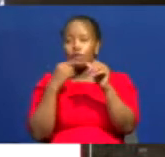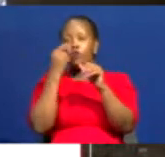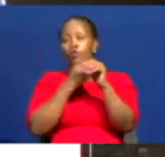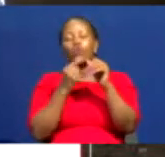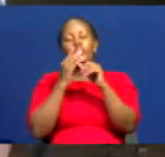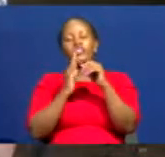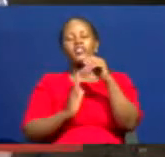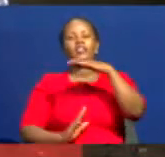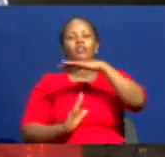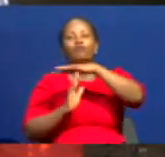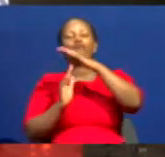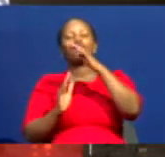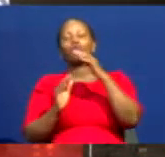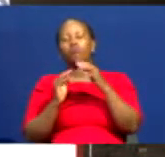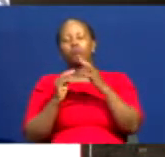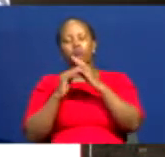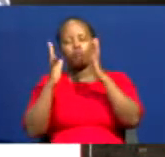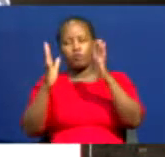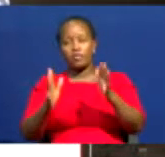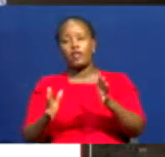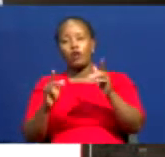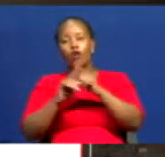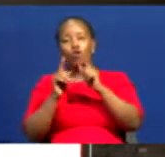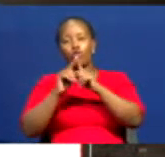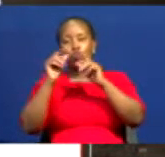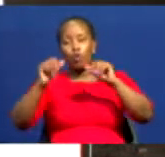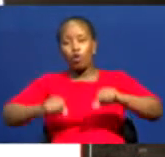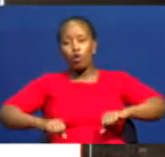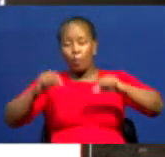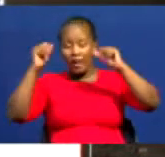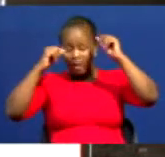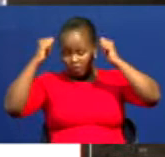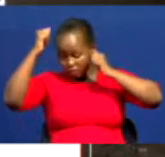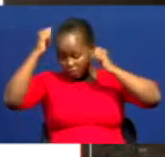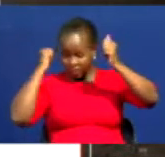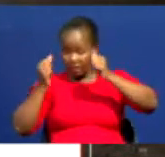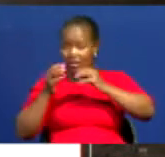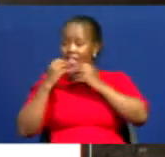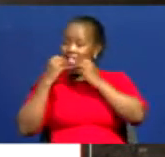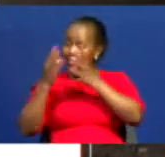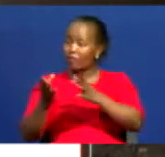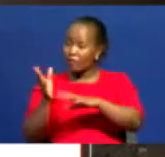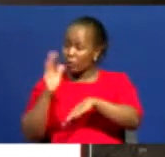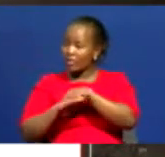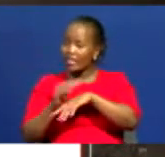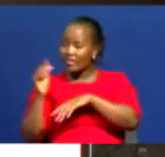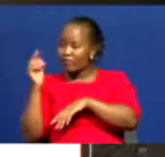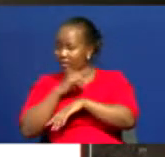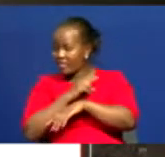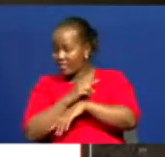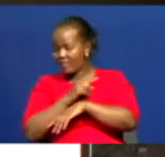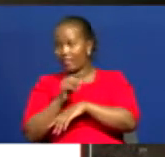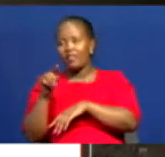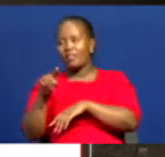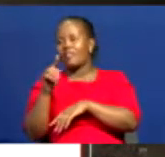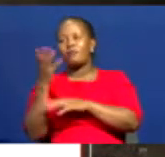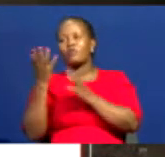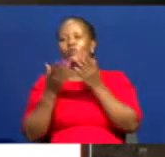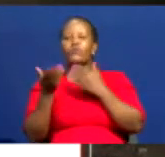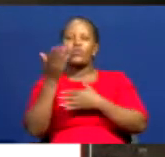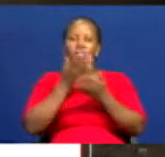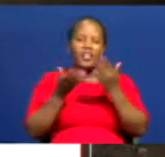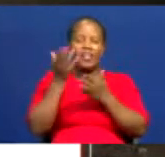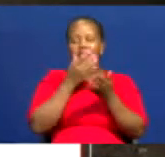Kenya Defense Forces, gets this information, he will simply engage, like